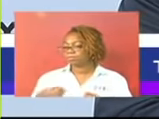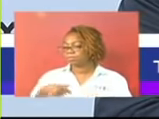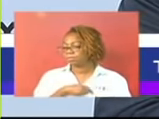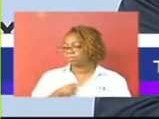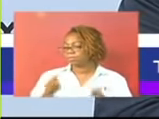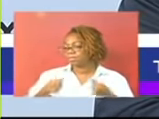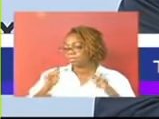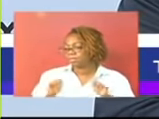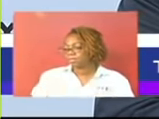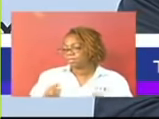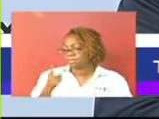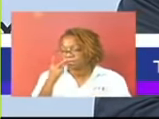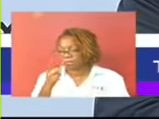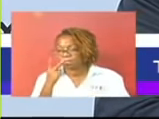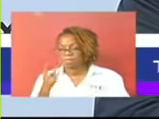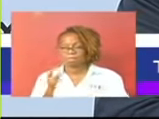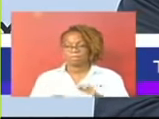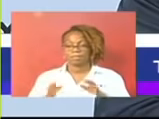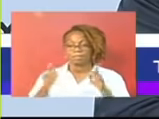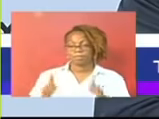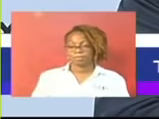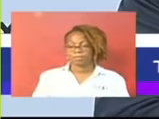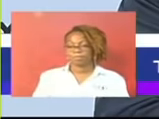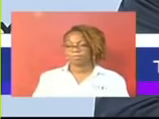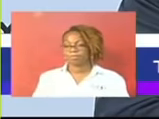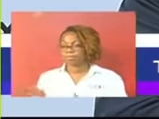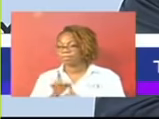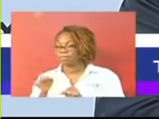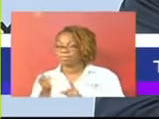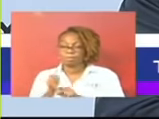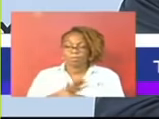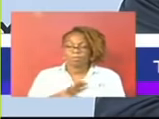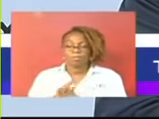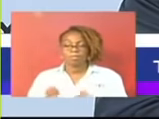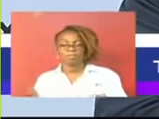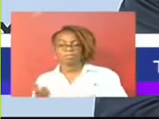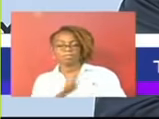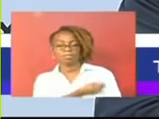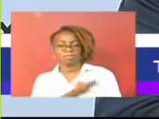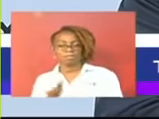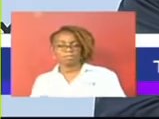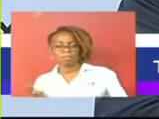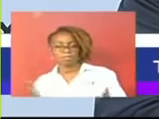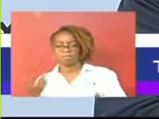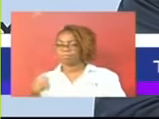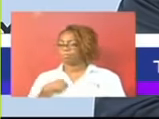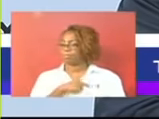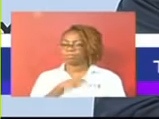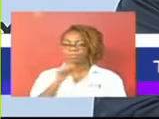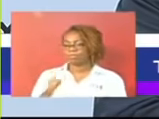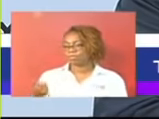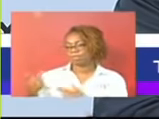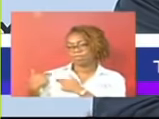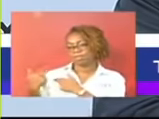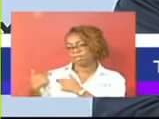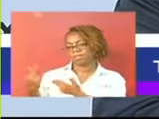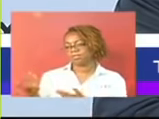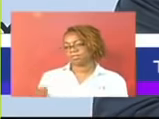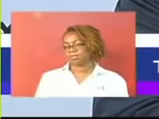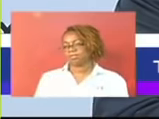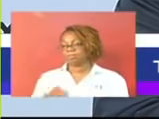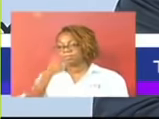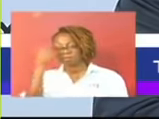of breakthroughs. So it's not really a data point that's being aggressively pursued, for the simple reason that the